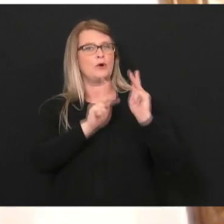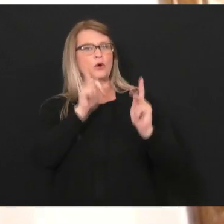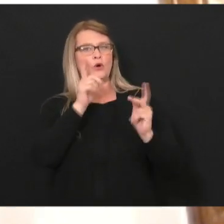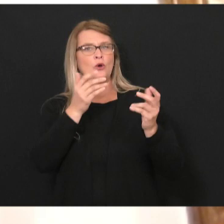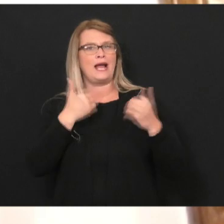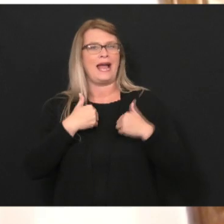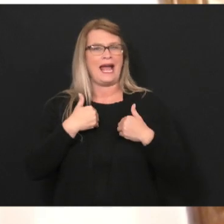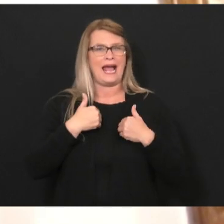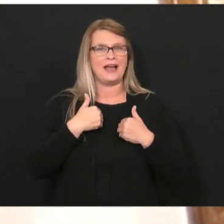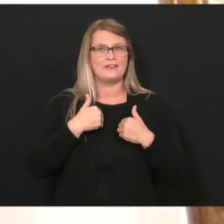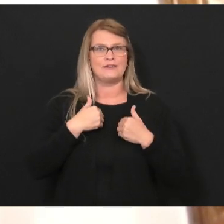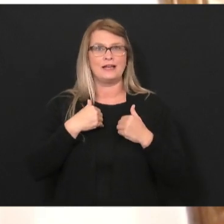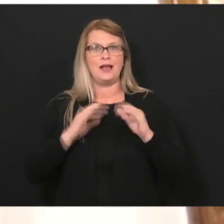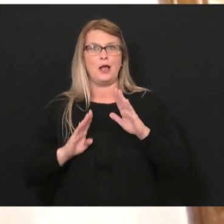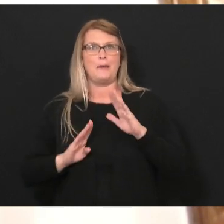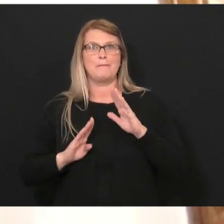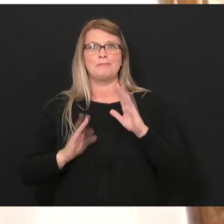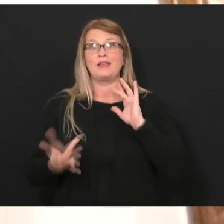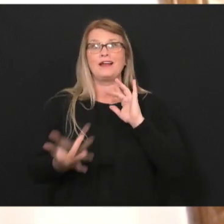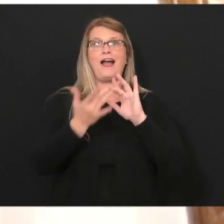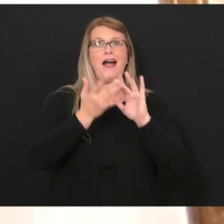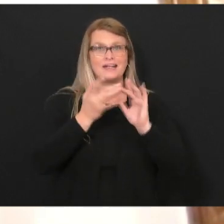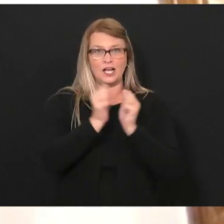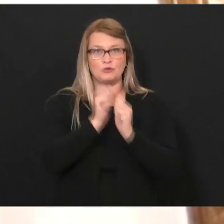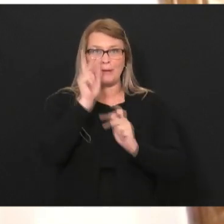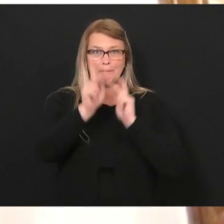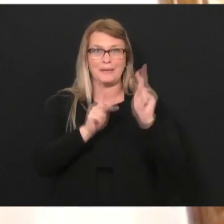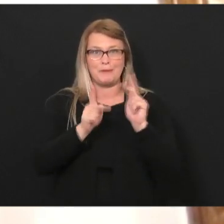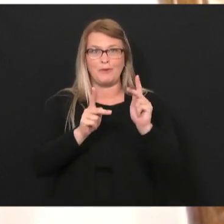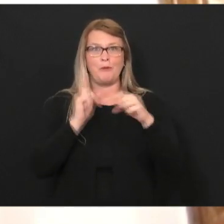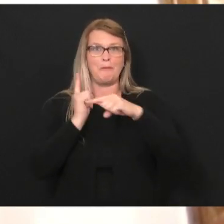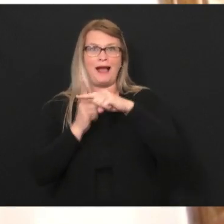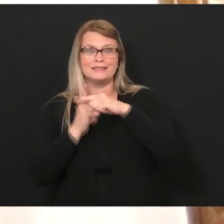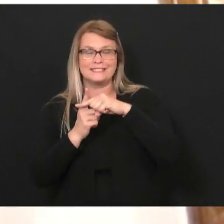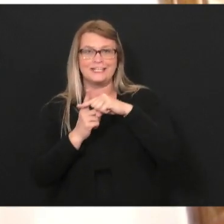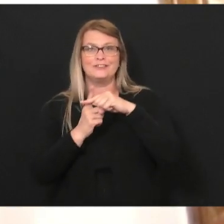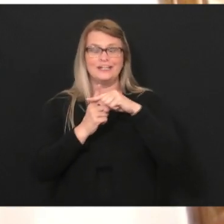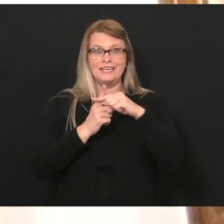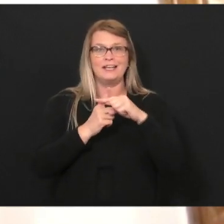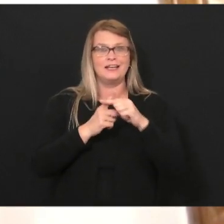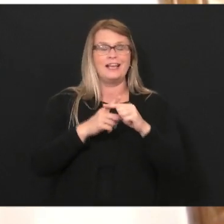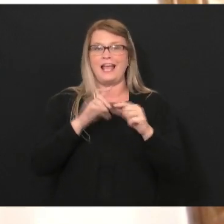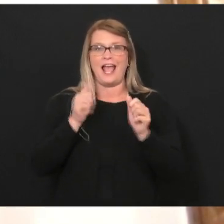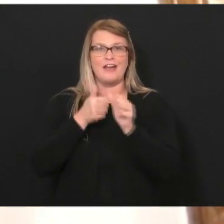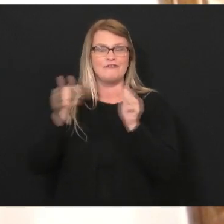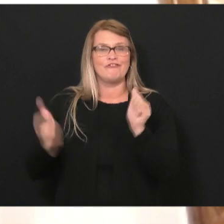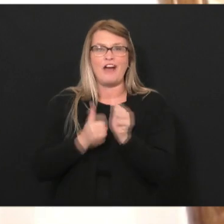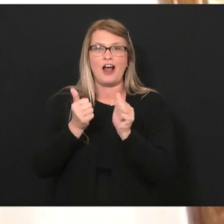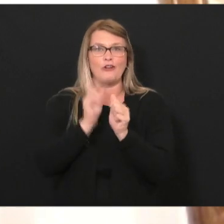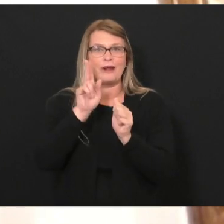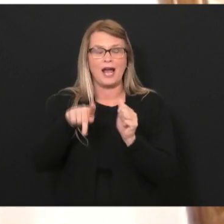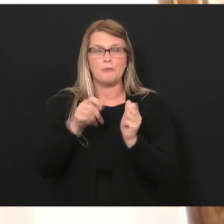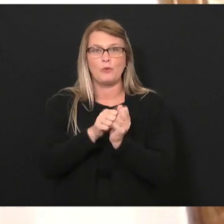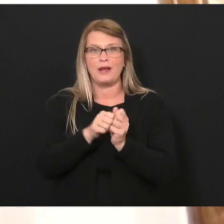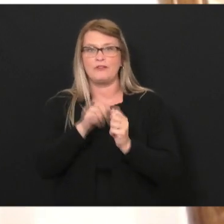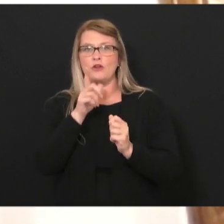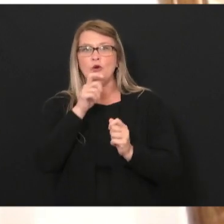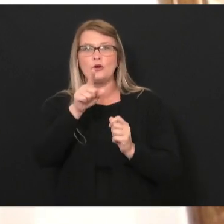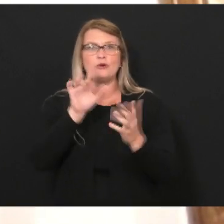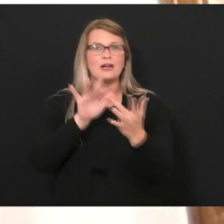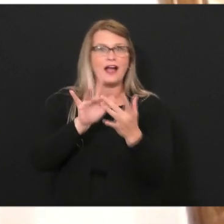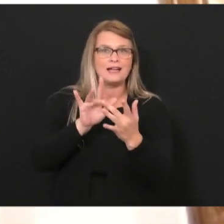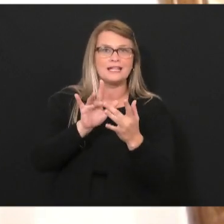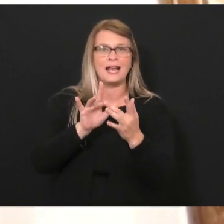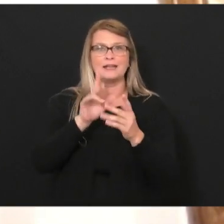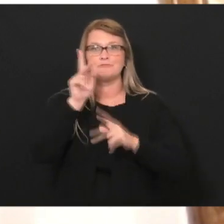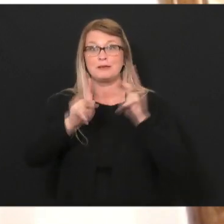key contacts when we look at epidemiological trace case studies and follow-up, where you have contact with people